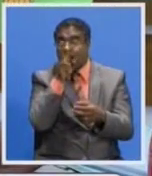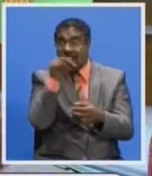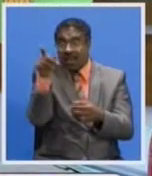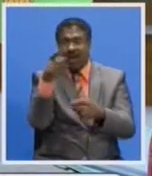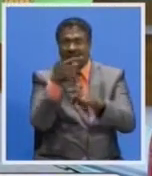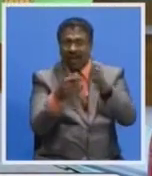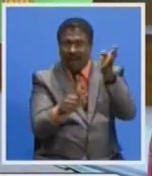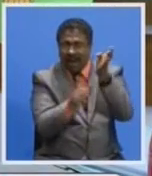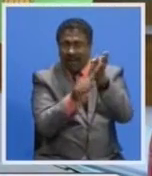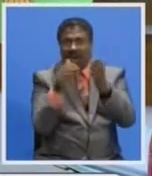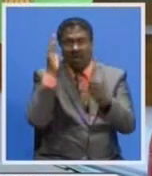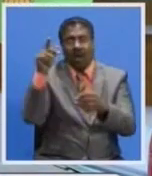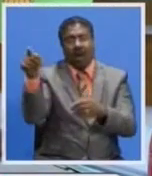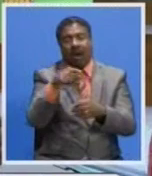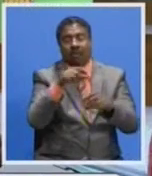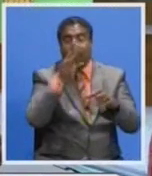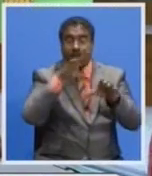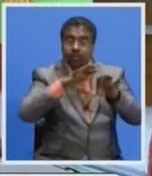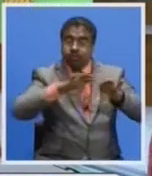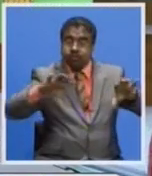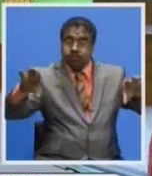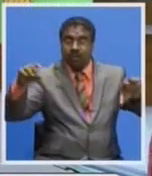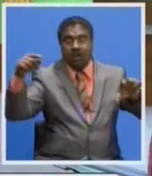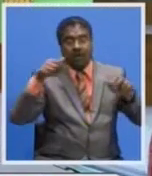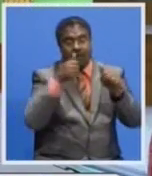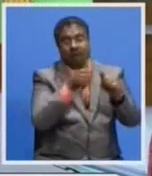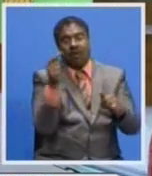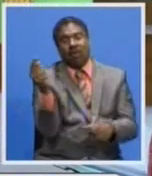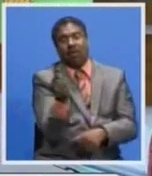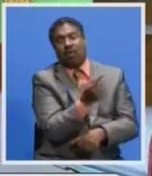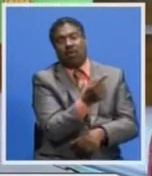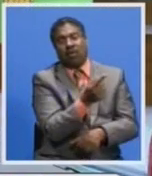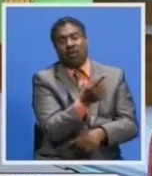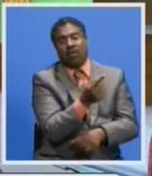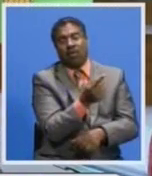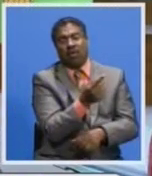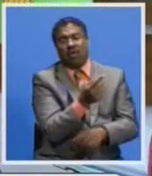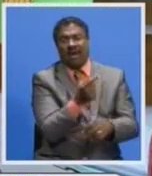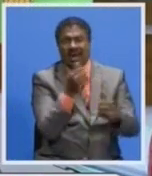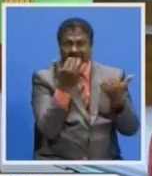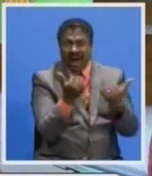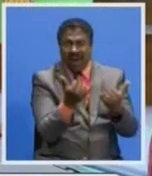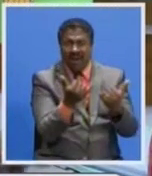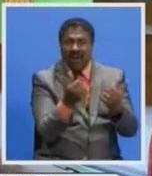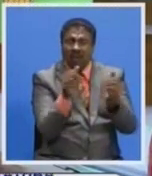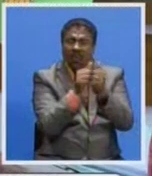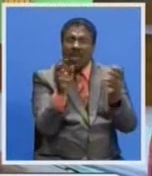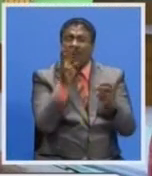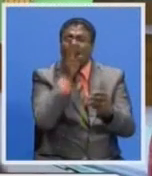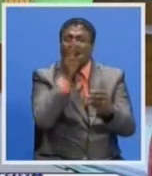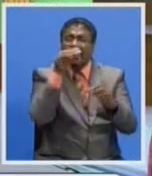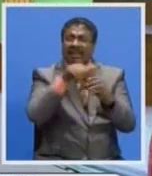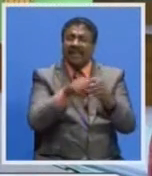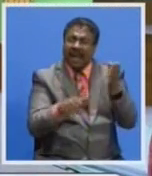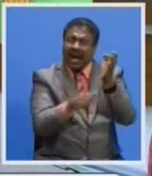Lusaka, putting the pipe they call the rising main, without supplying water to people in Kafue and in Chilanga,